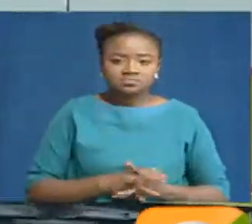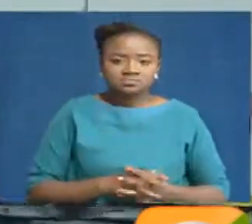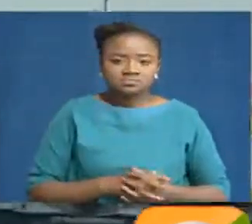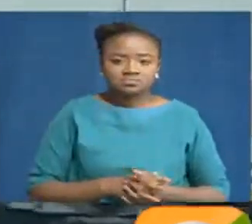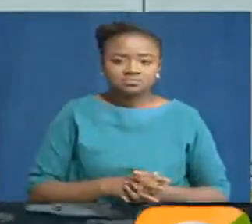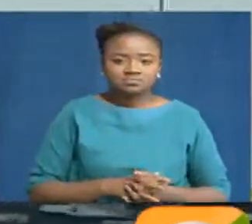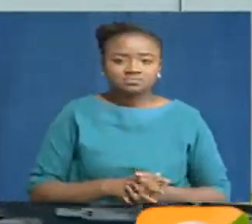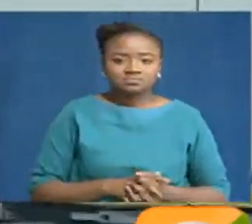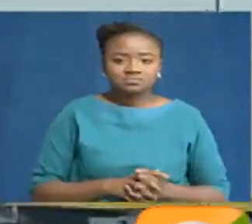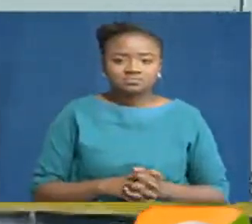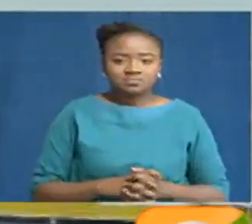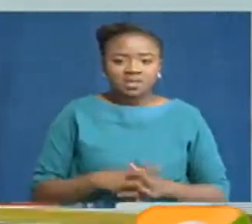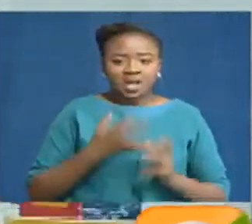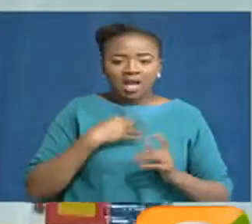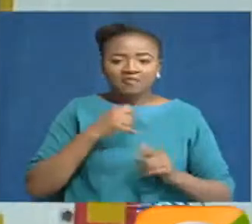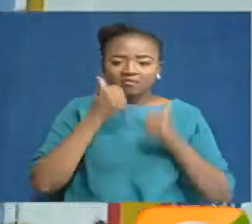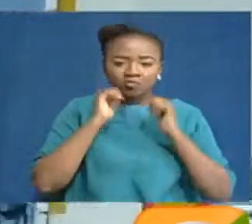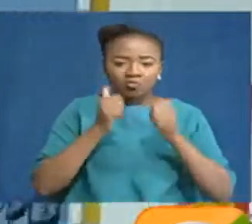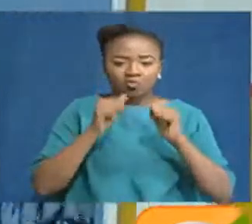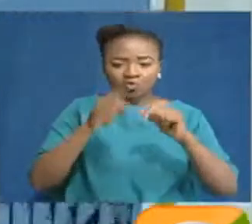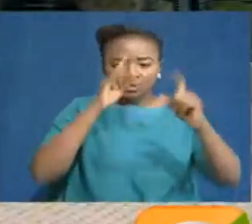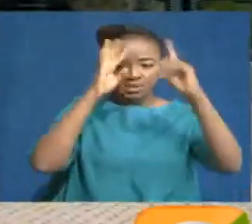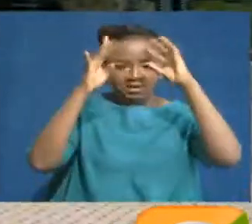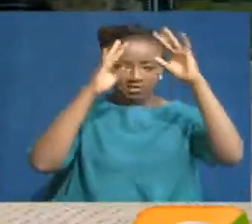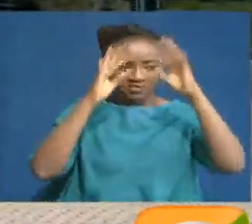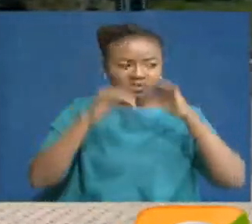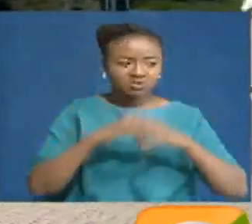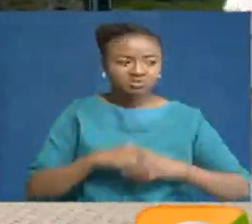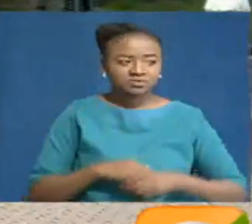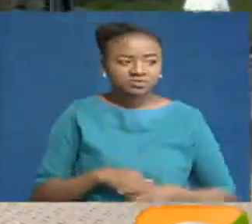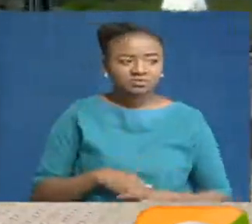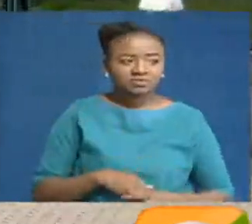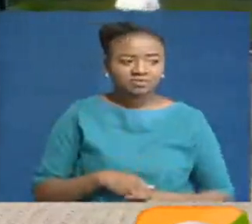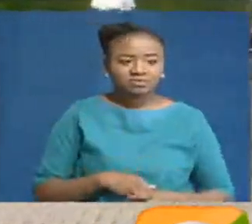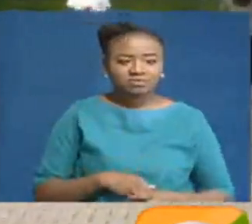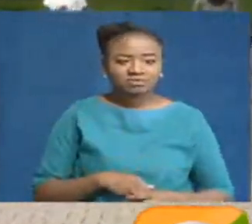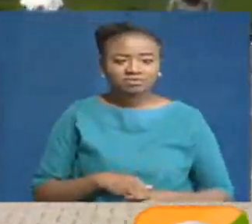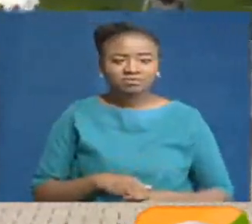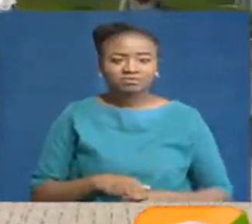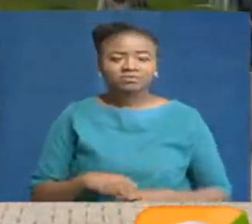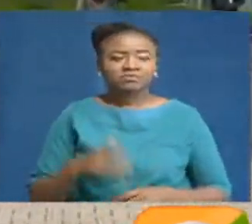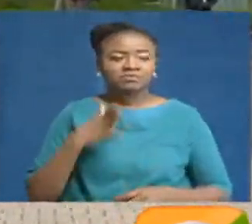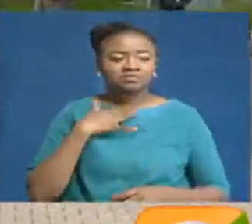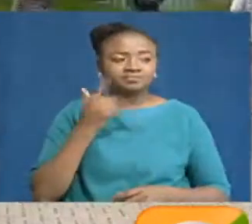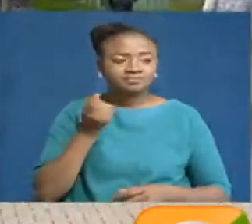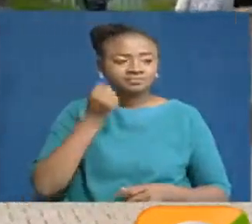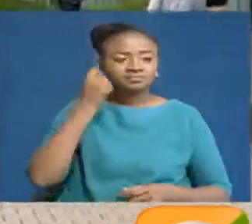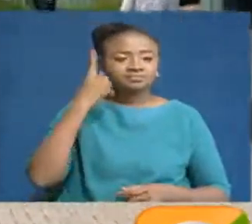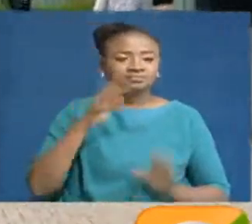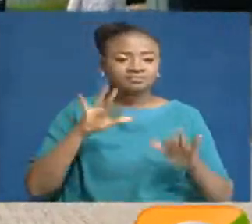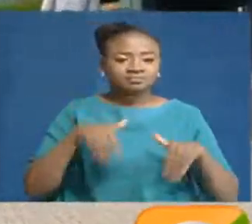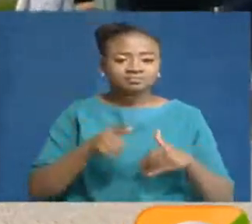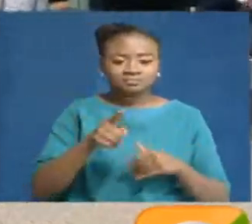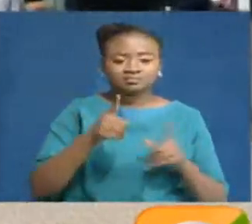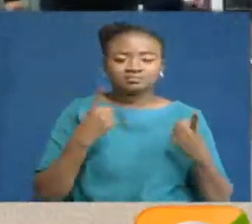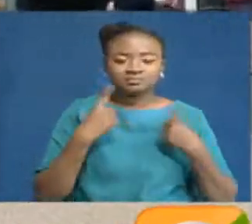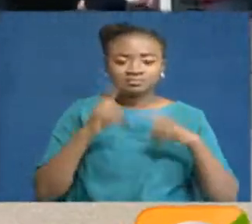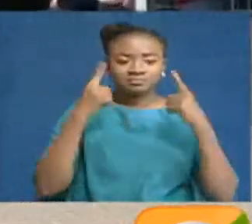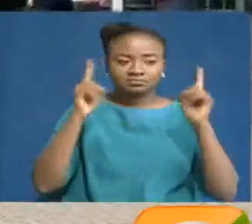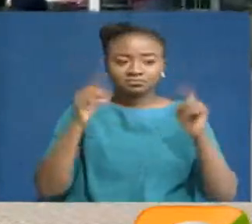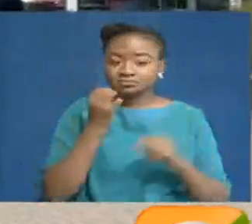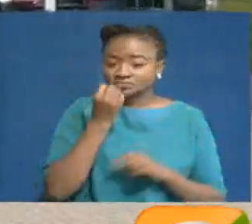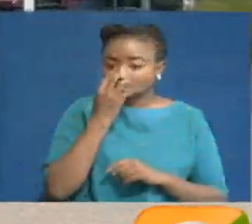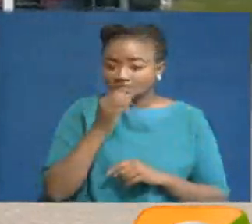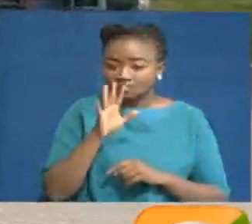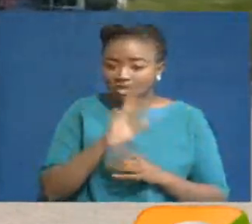thanks to cutting-edge innovations in farming. To understand their success in horticulture, we head to the city